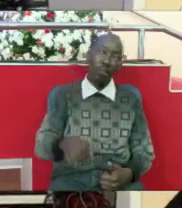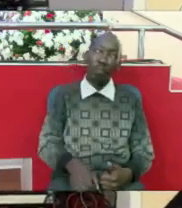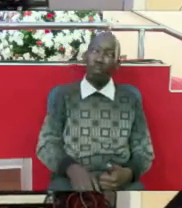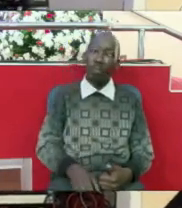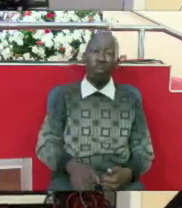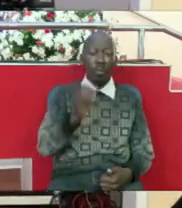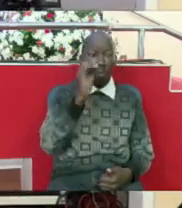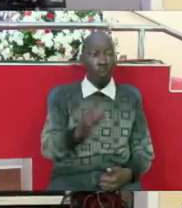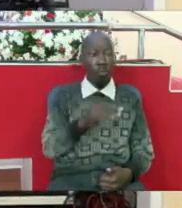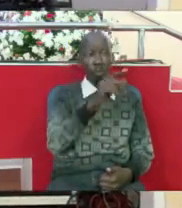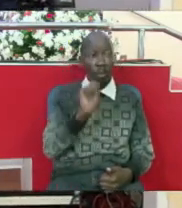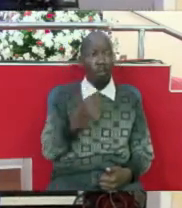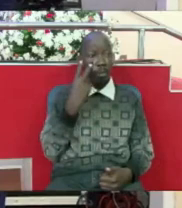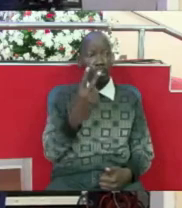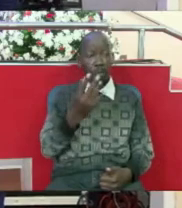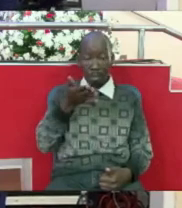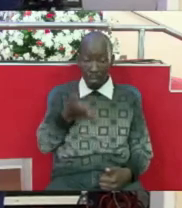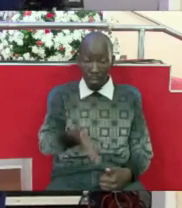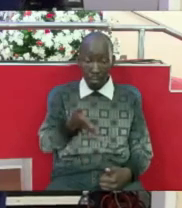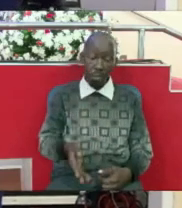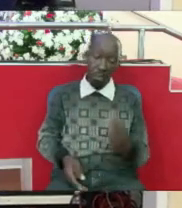If you can see it now,